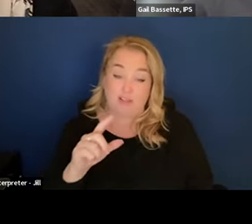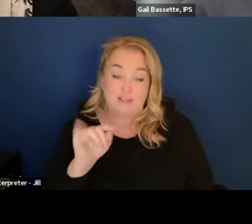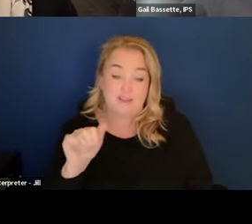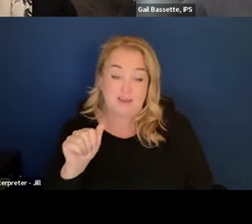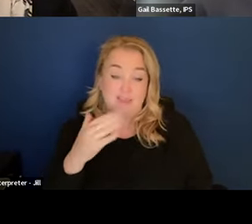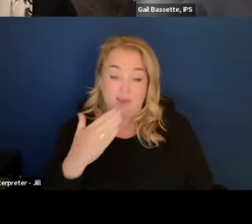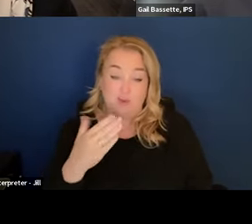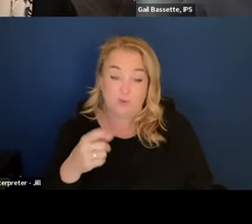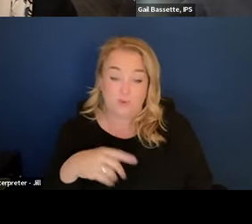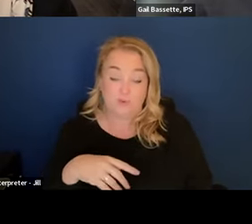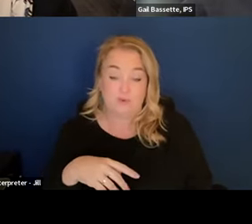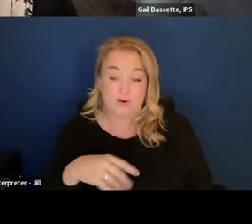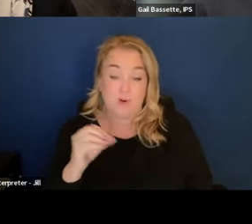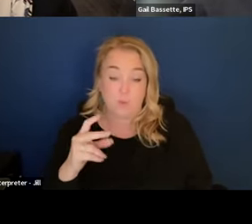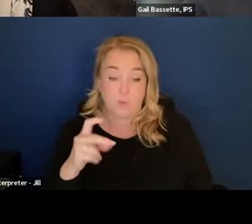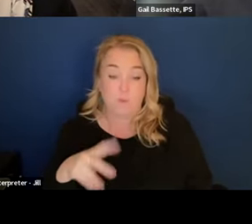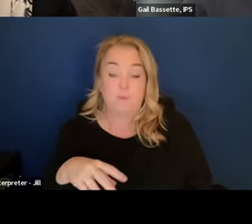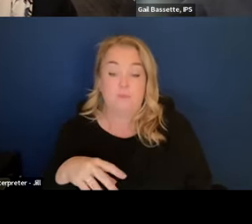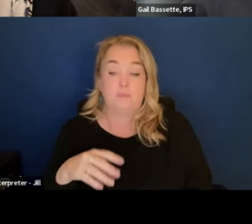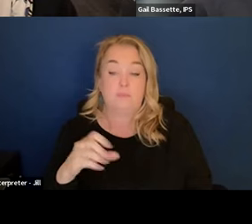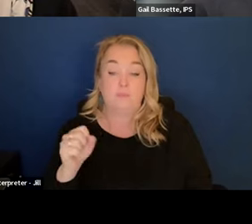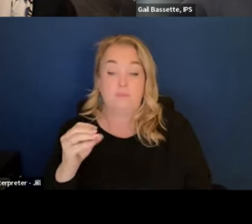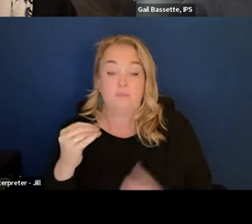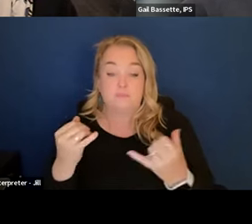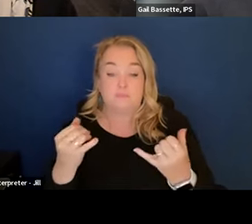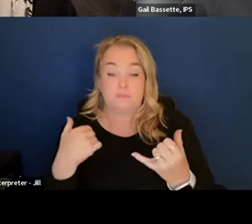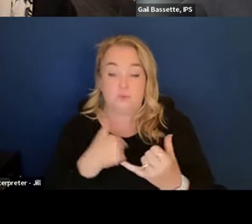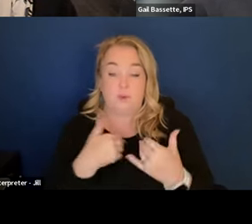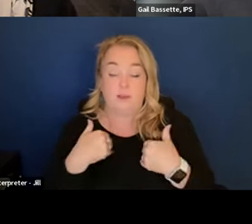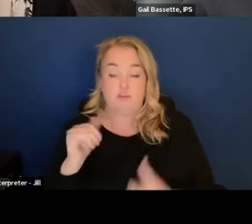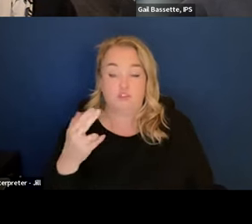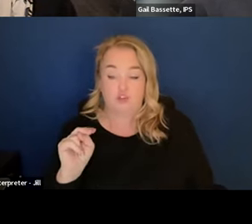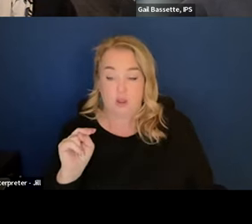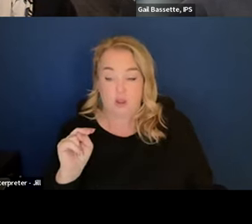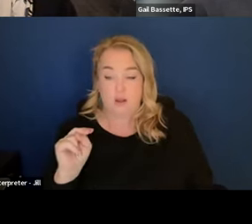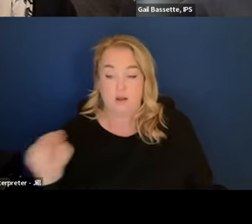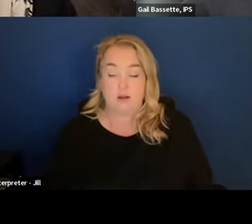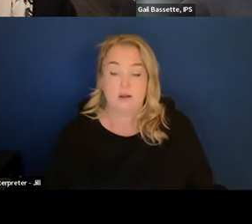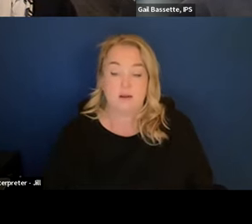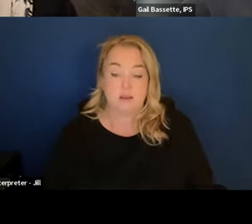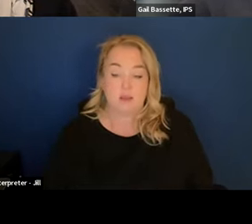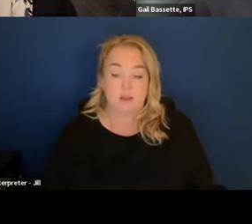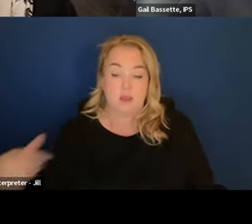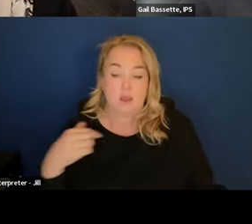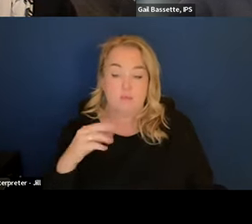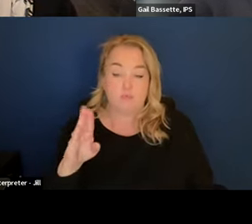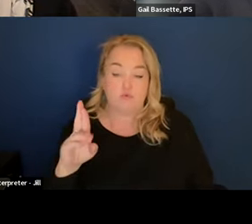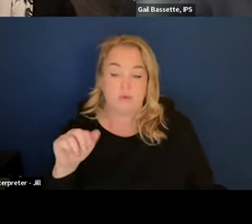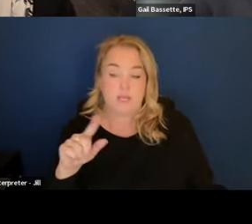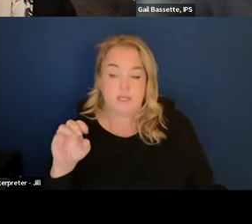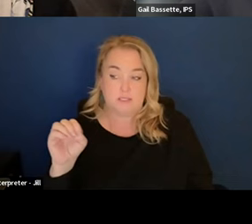much. Okay, so switching gears a little bit, we have John Braze with us, and I think I gave you a little bit of his history, and I'll let